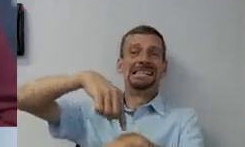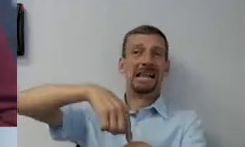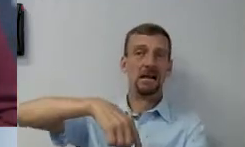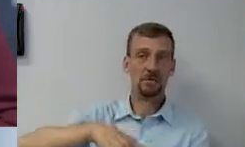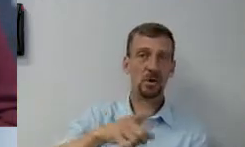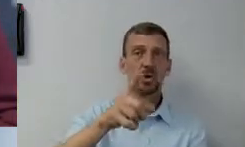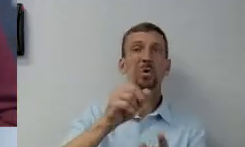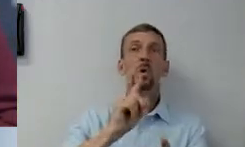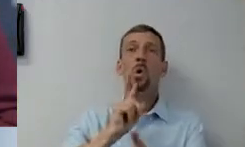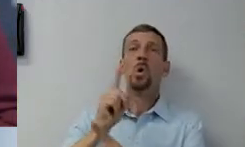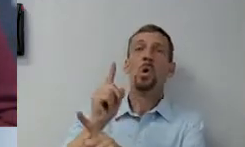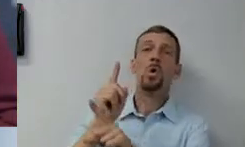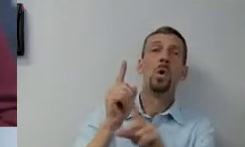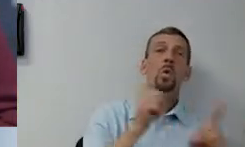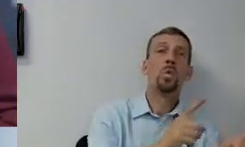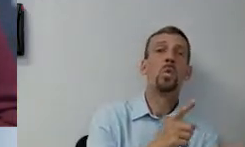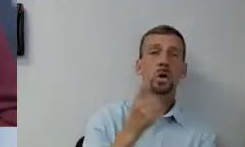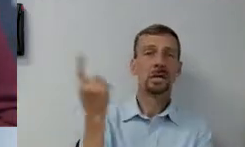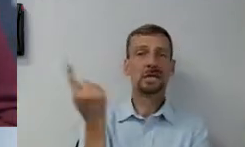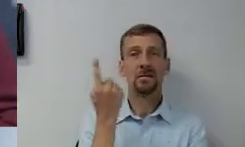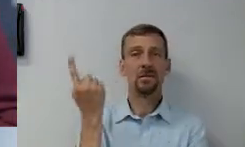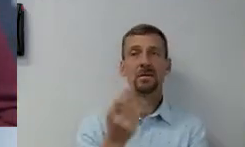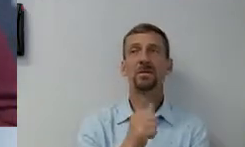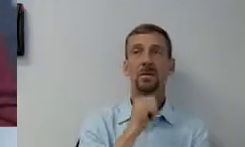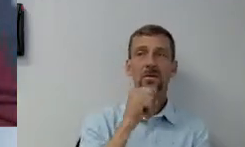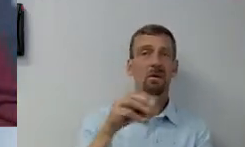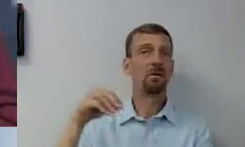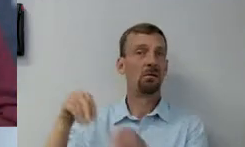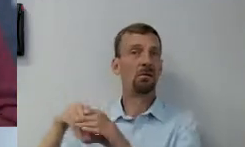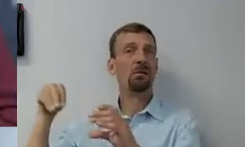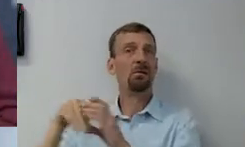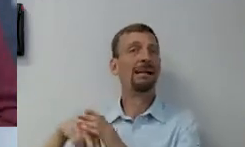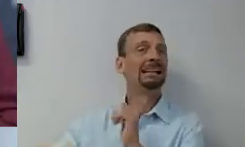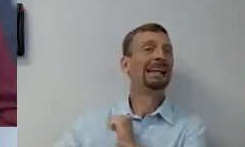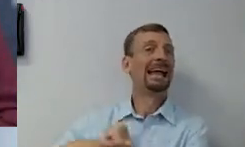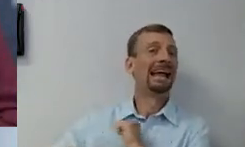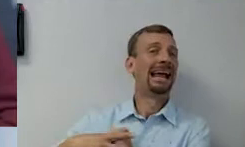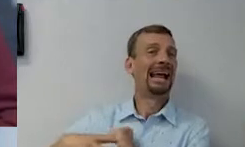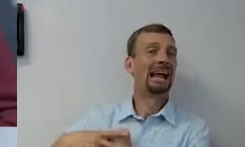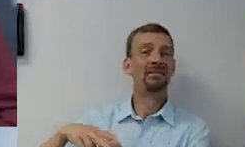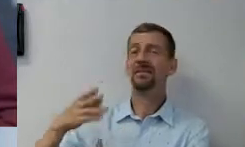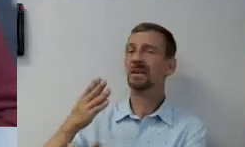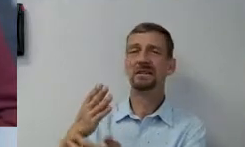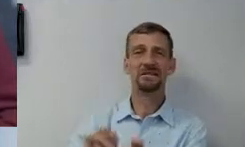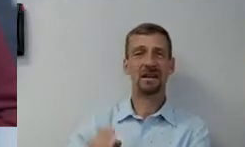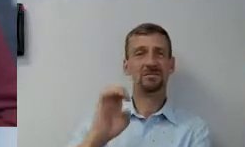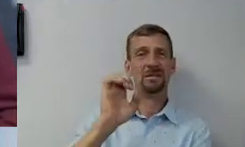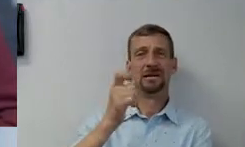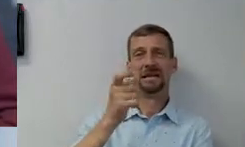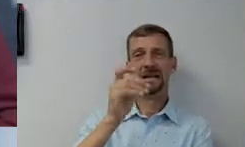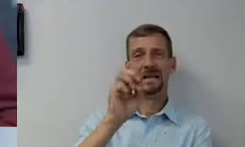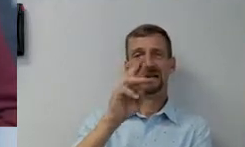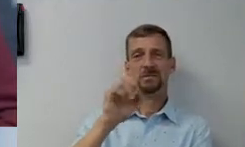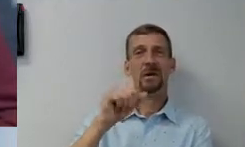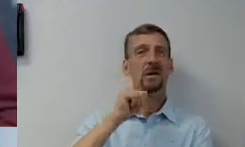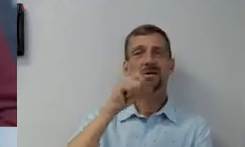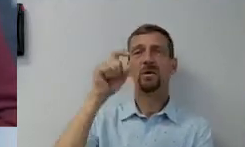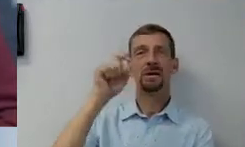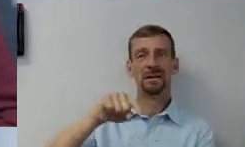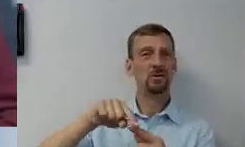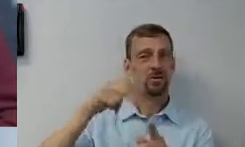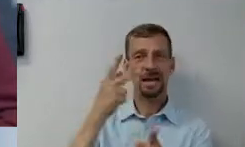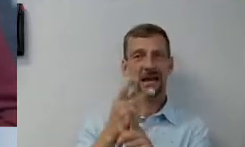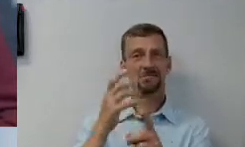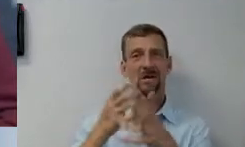You order supplies, you don't warehouse them. Some do expire, but you just don't need to keep a lot on hand